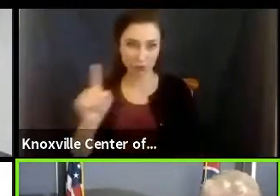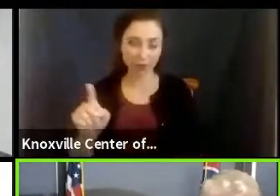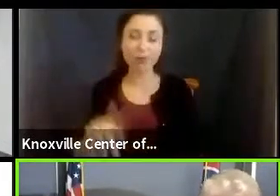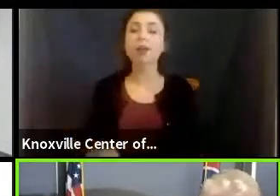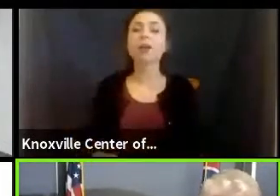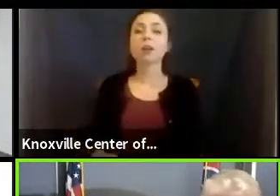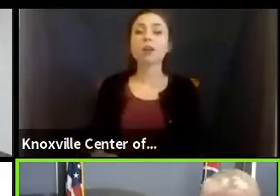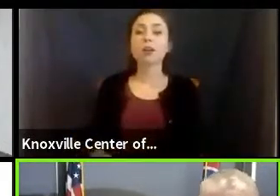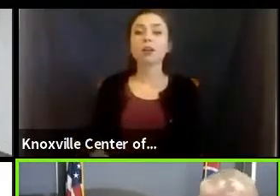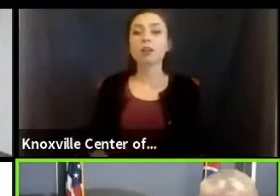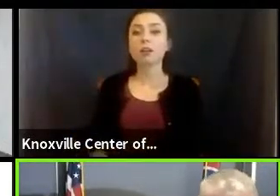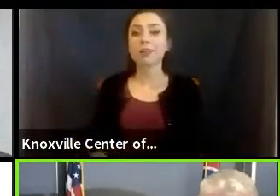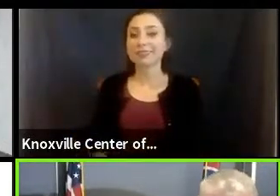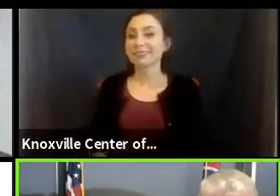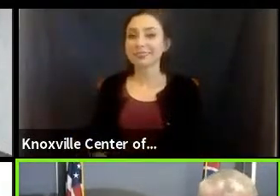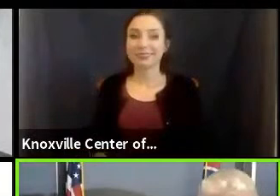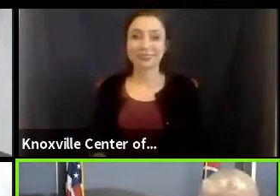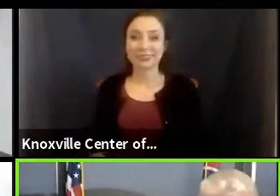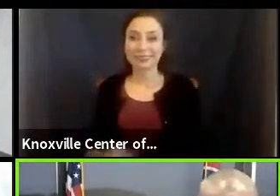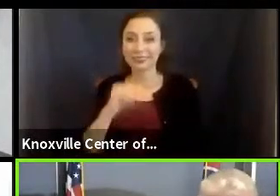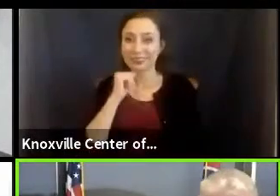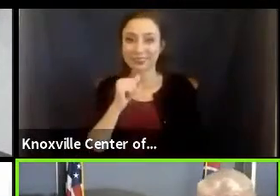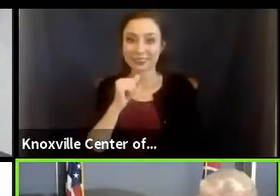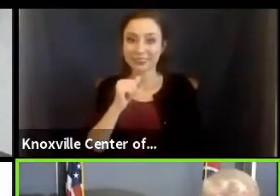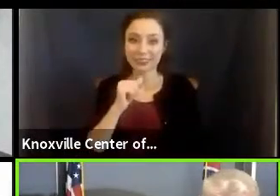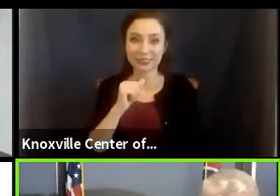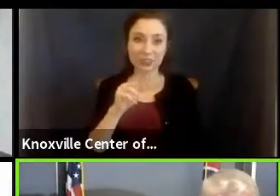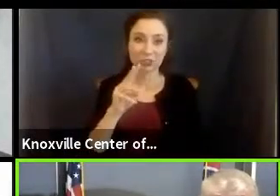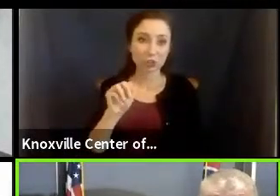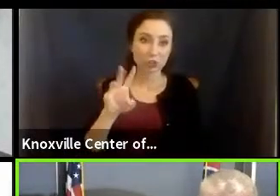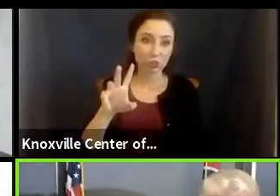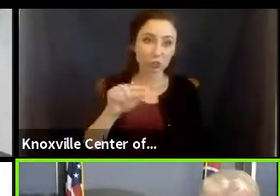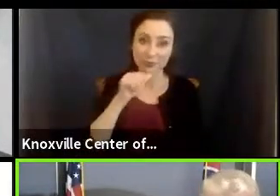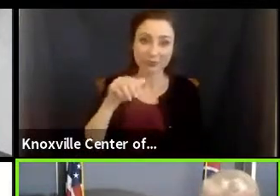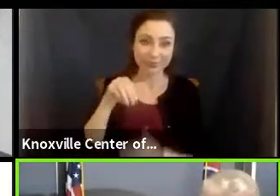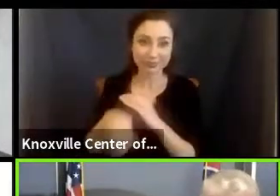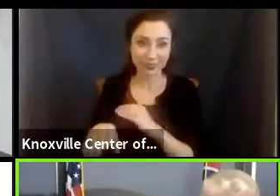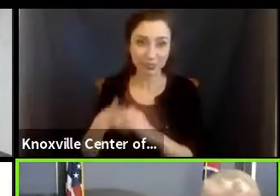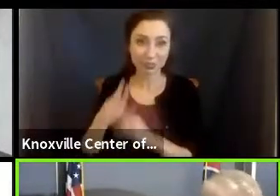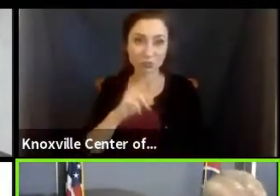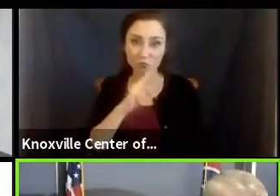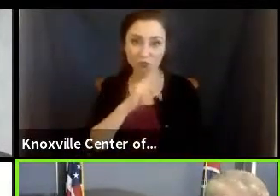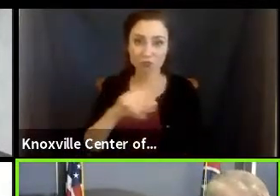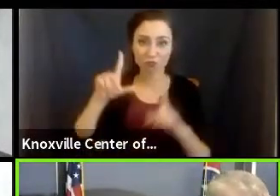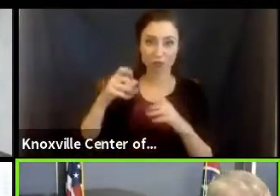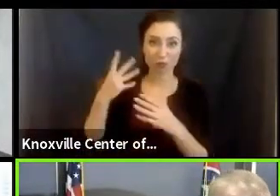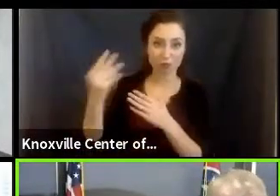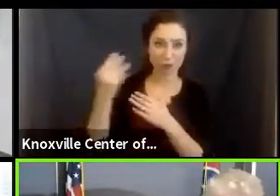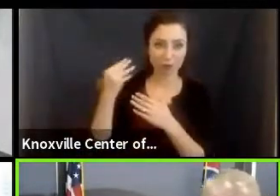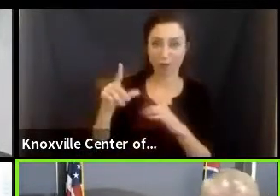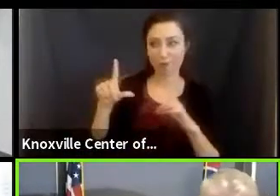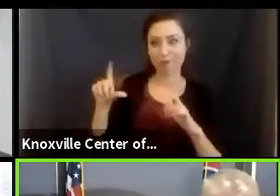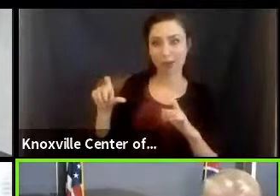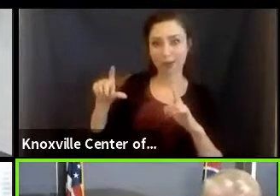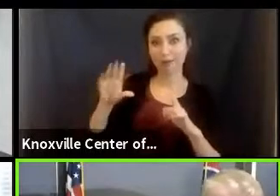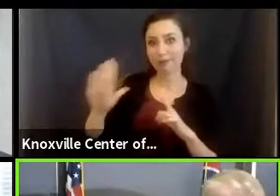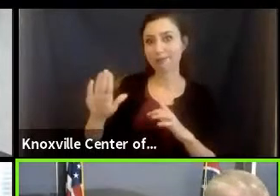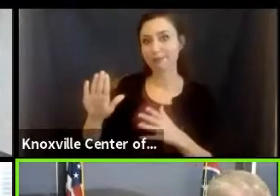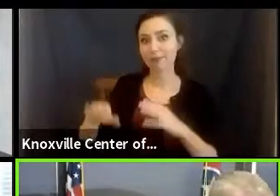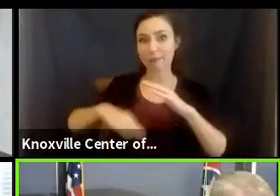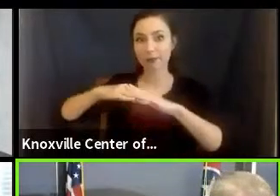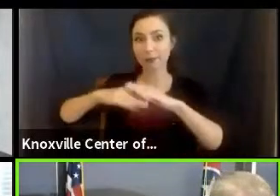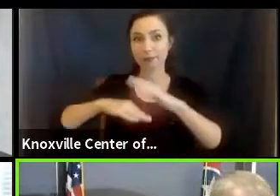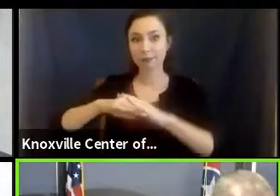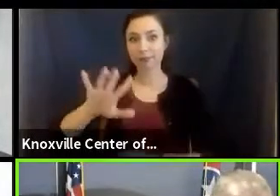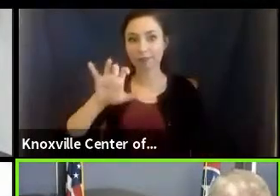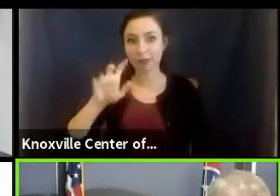of course, the news channel did not go inside and talk to him. They did not go inside the restaurant. They took the picture outside. Their capacity is 500 people. They